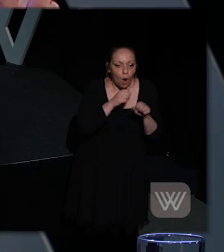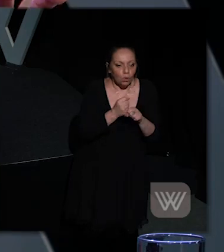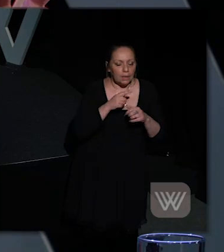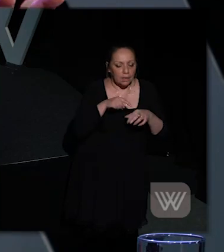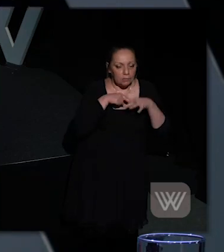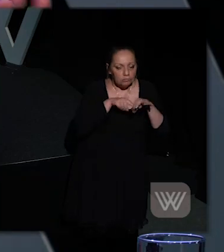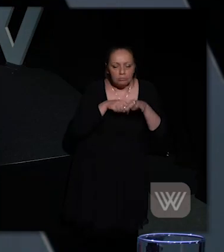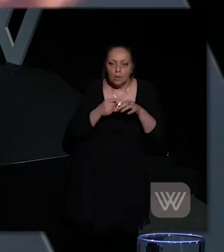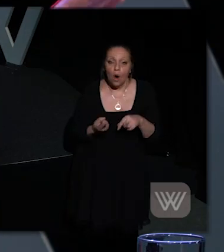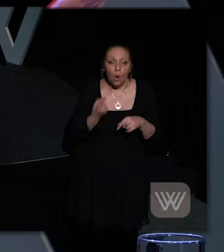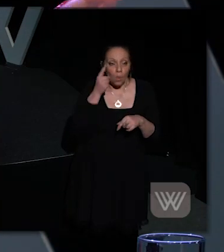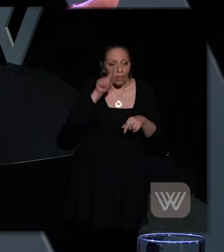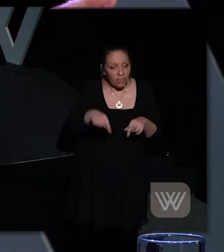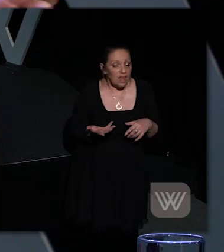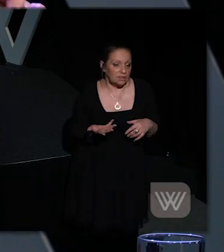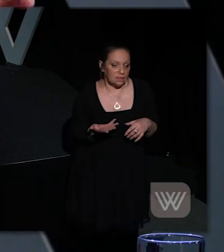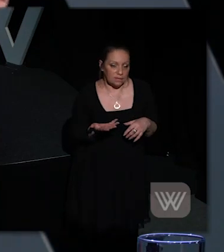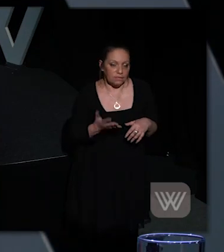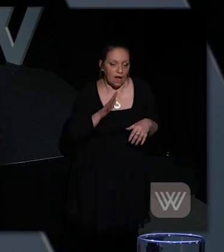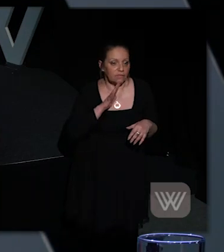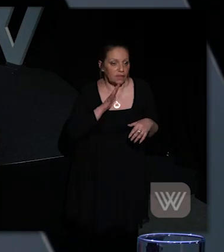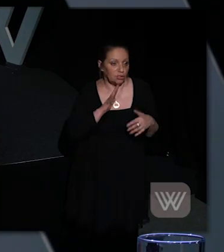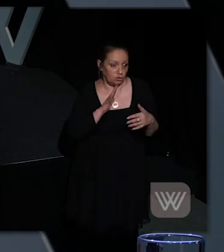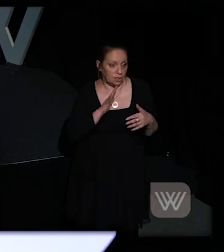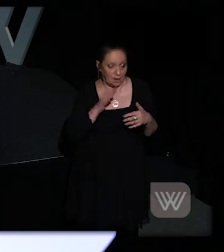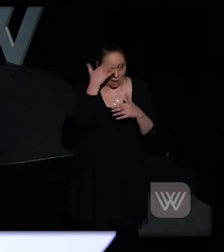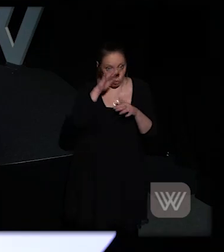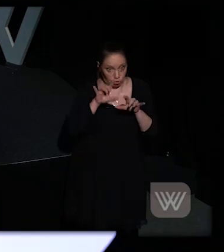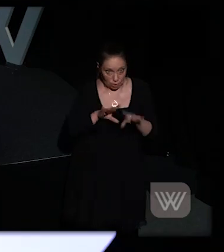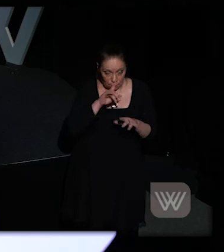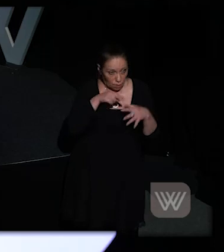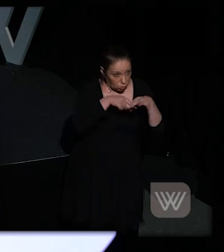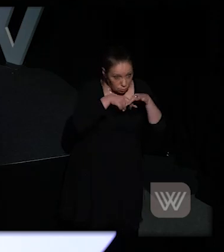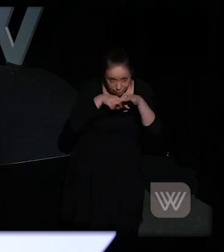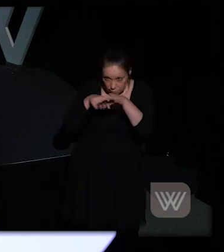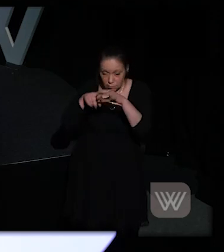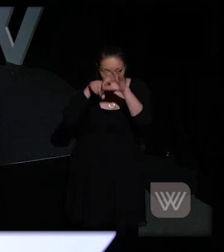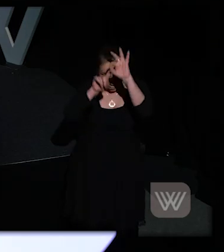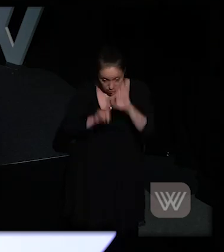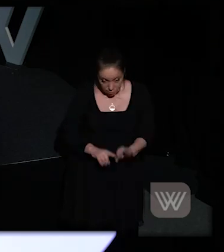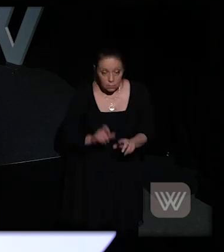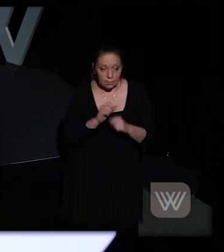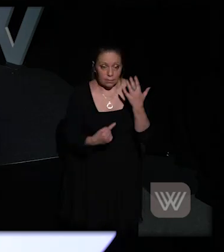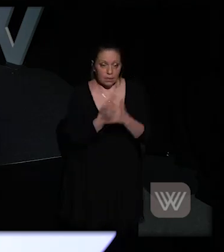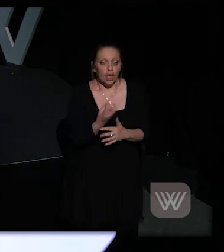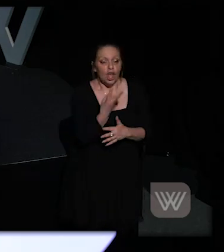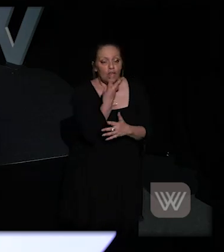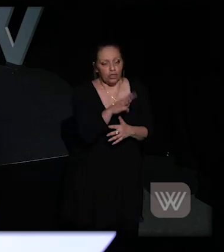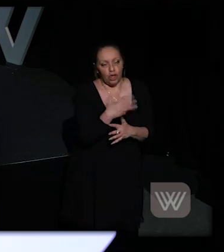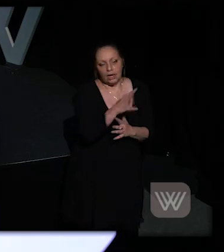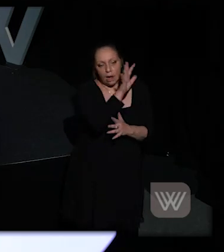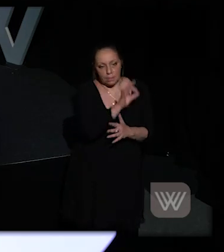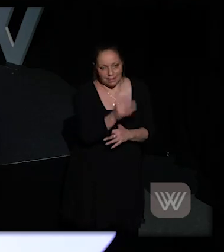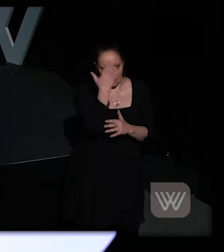more than 1,500 adult Australians. And the incidence in the Australian population is about 39%